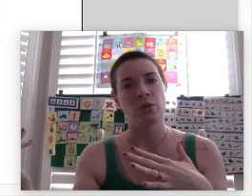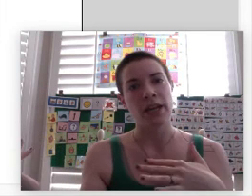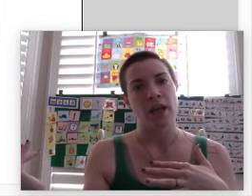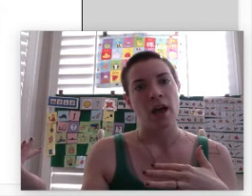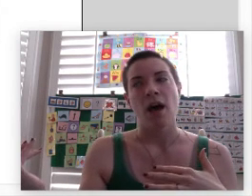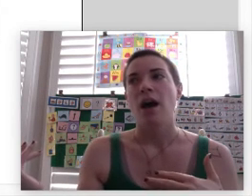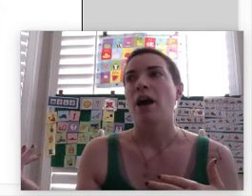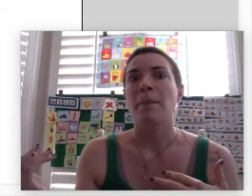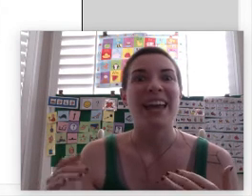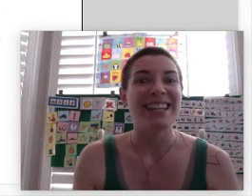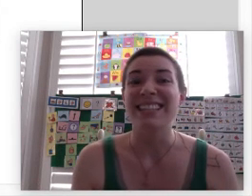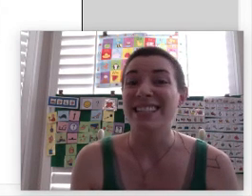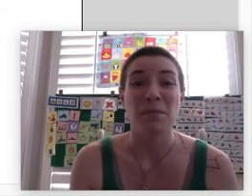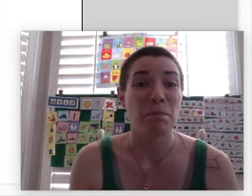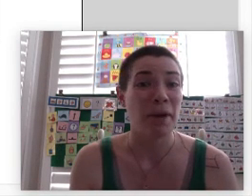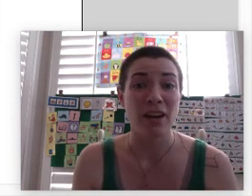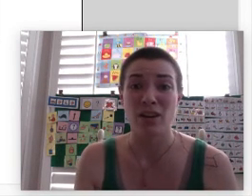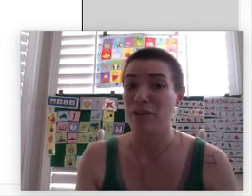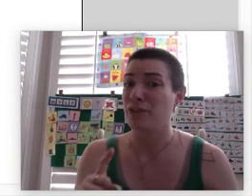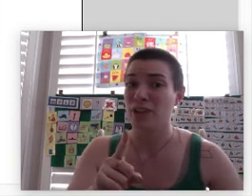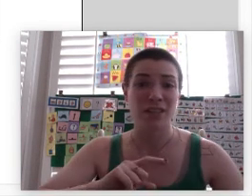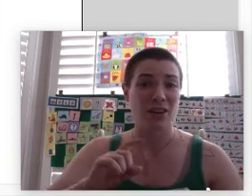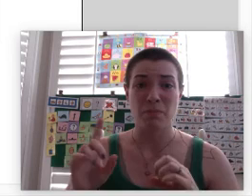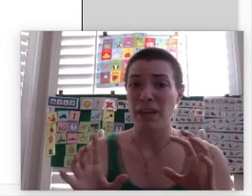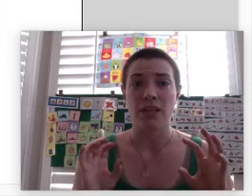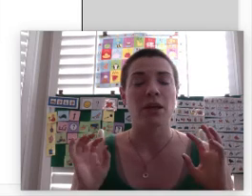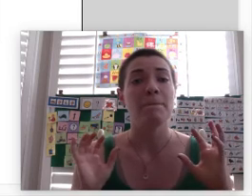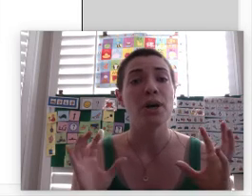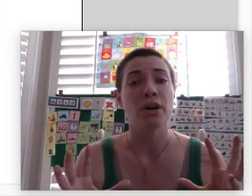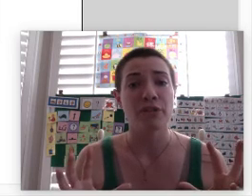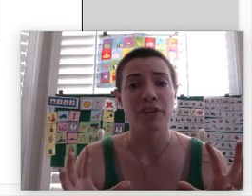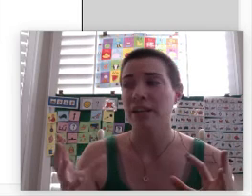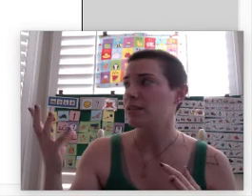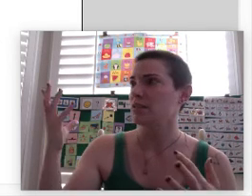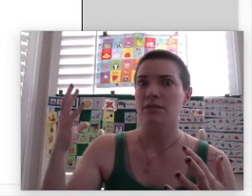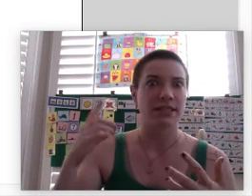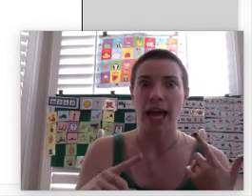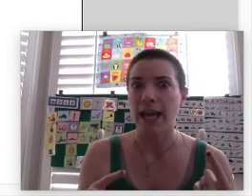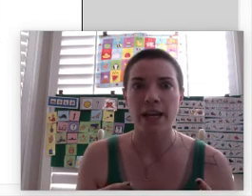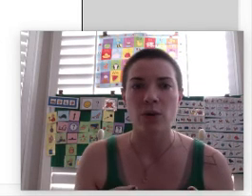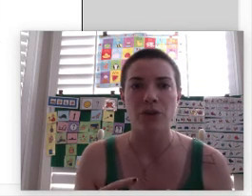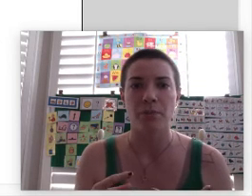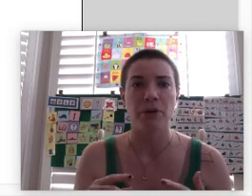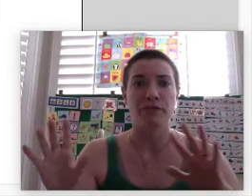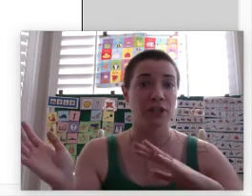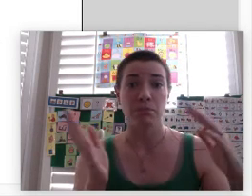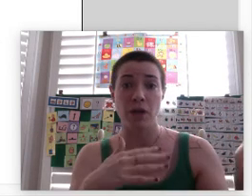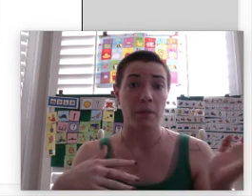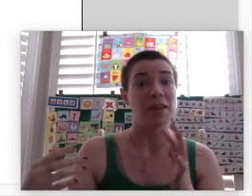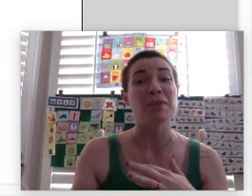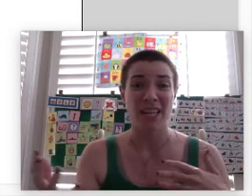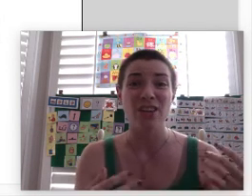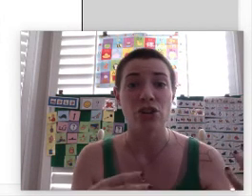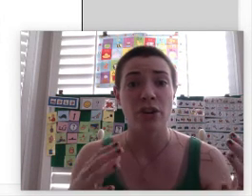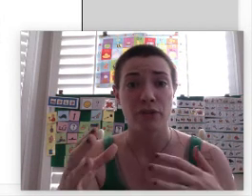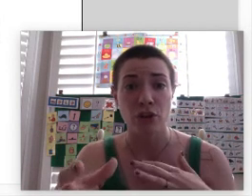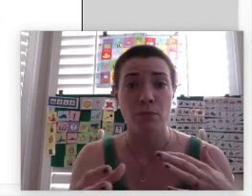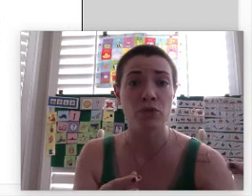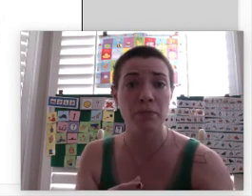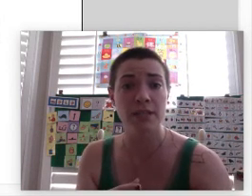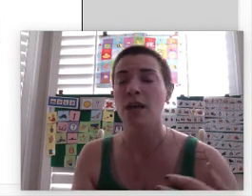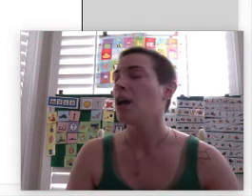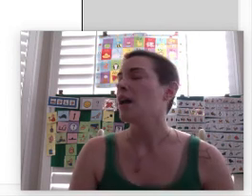we're doing. And it doesn't matter if your kids aren't making the perfect sign or the perfect imitation of